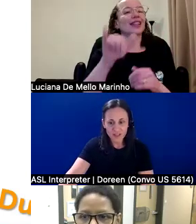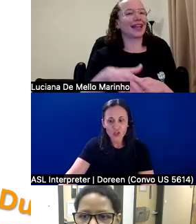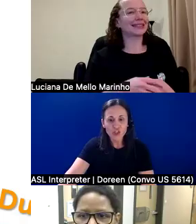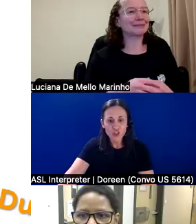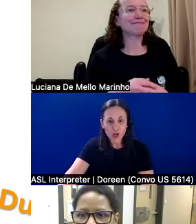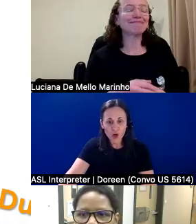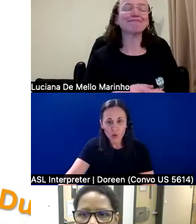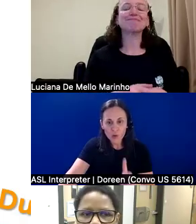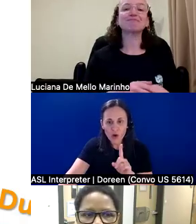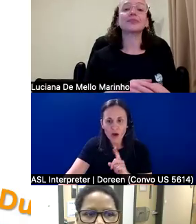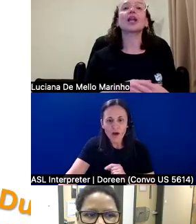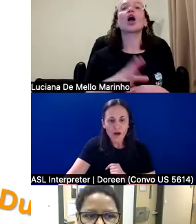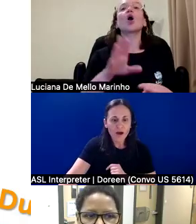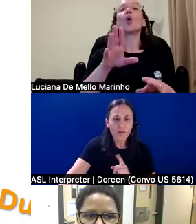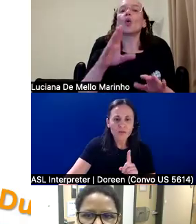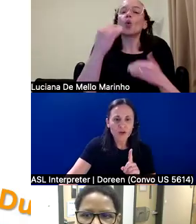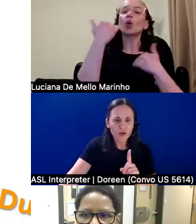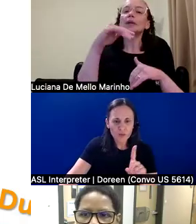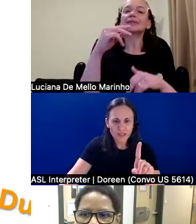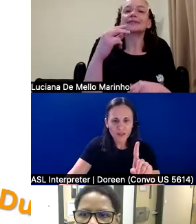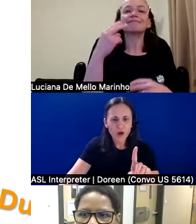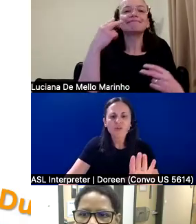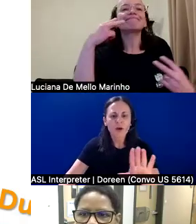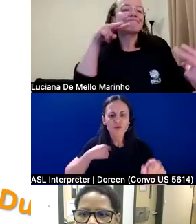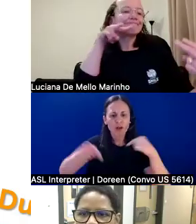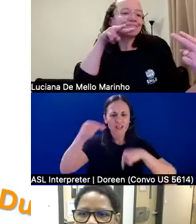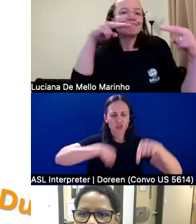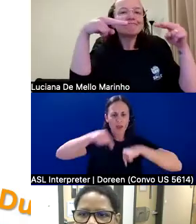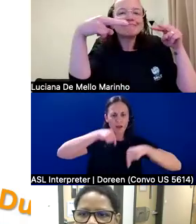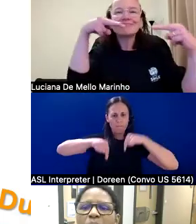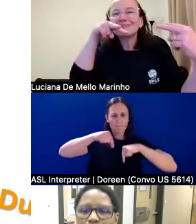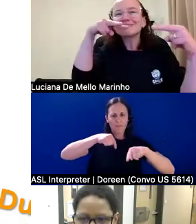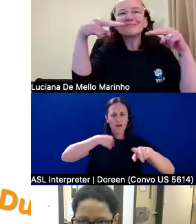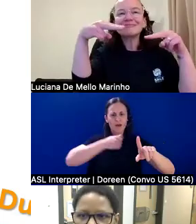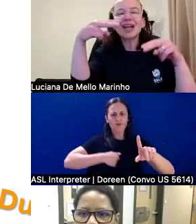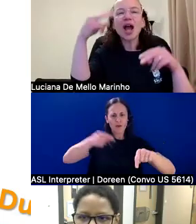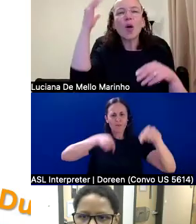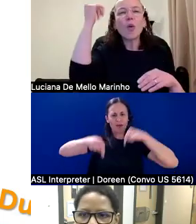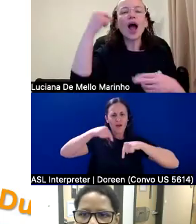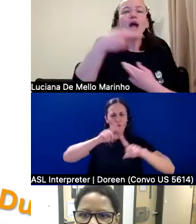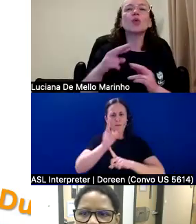client. So, I'm sorry, hold on one second. I'm sorry.